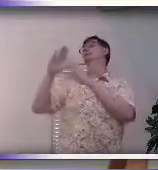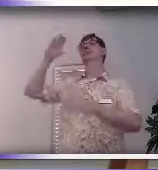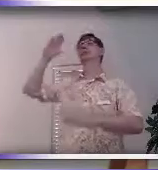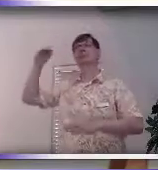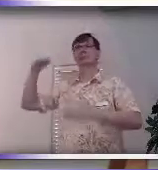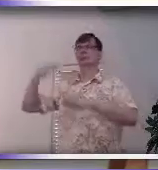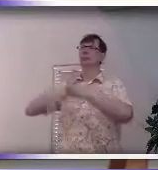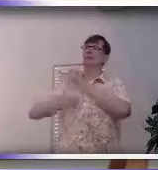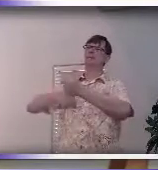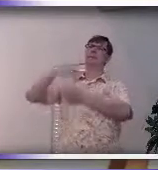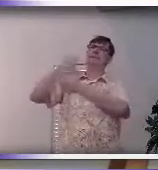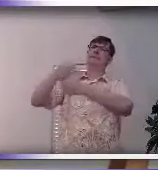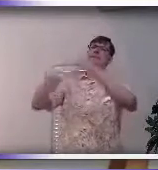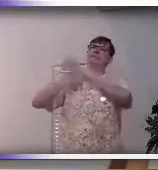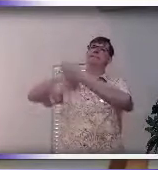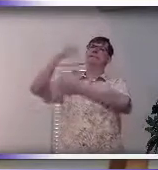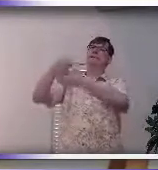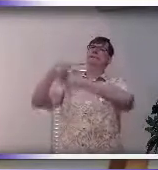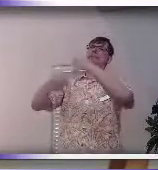building.